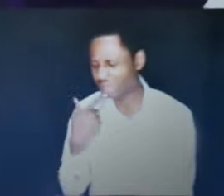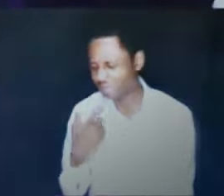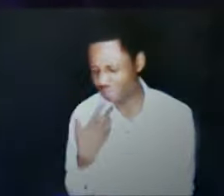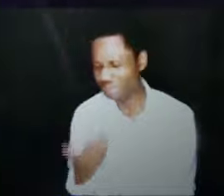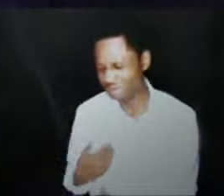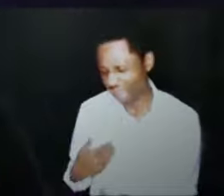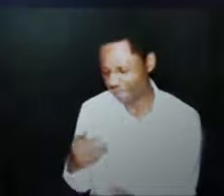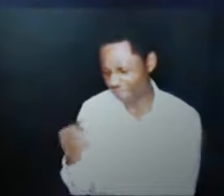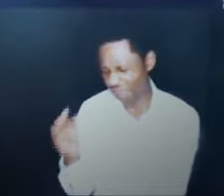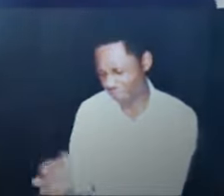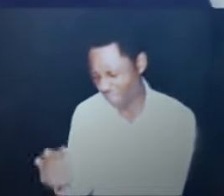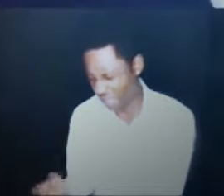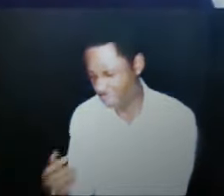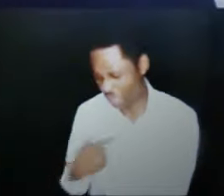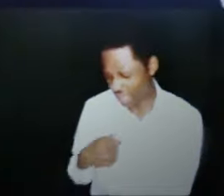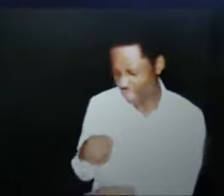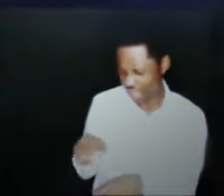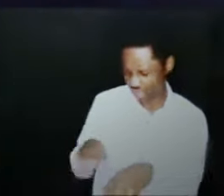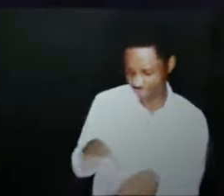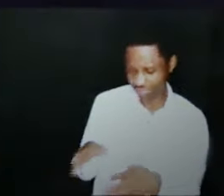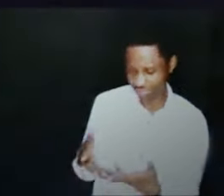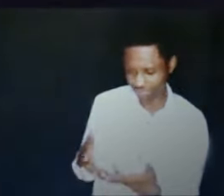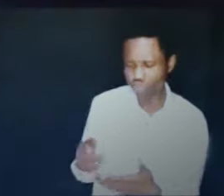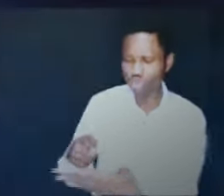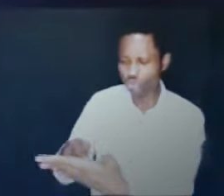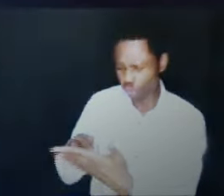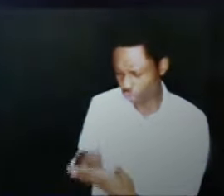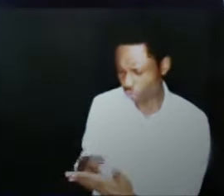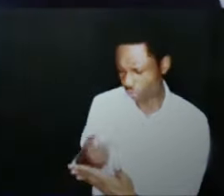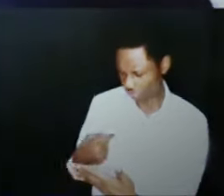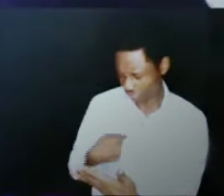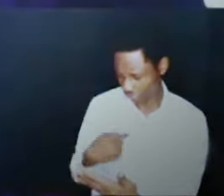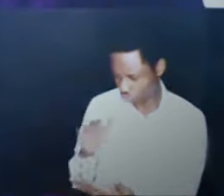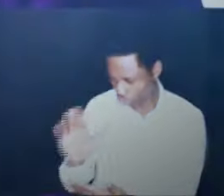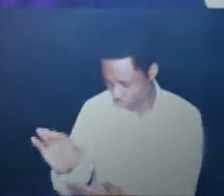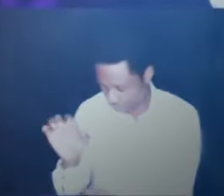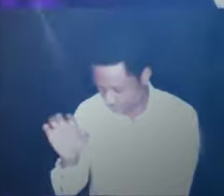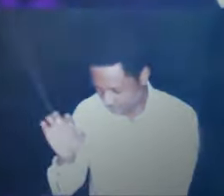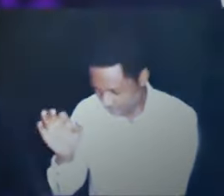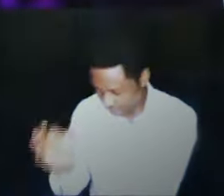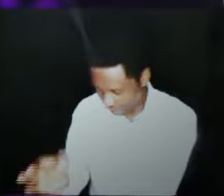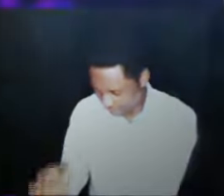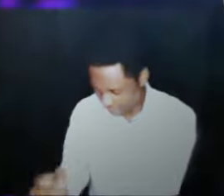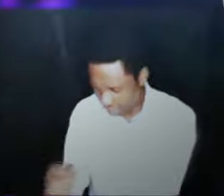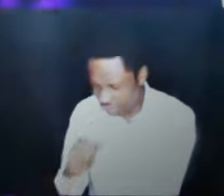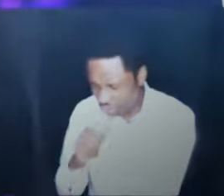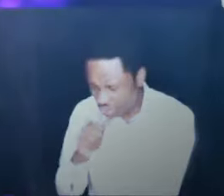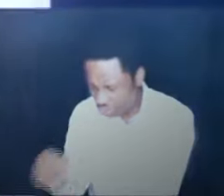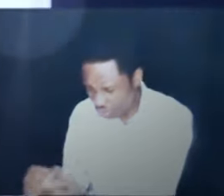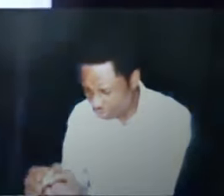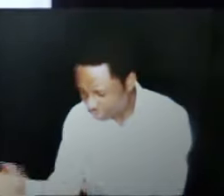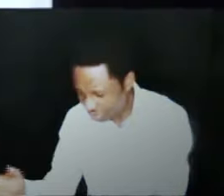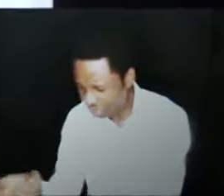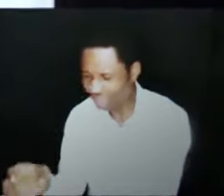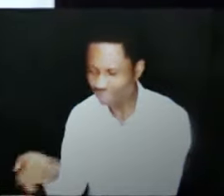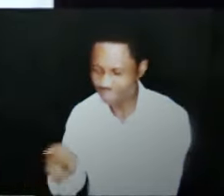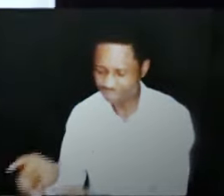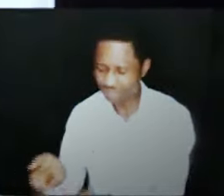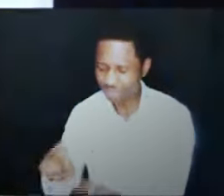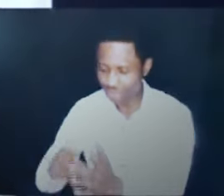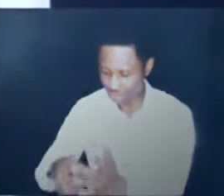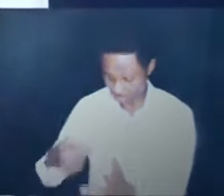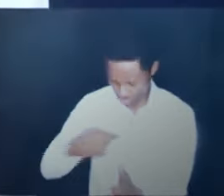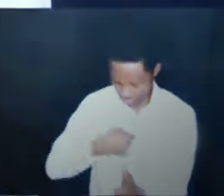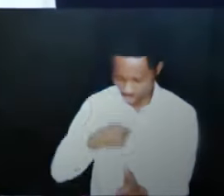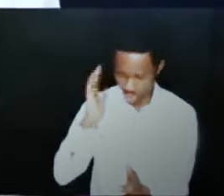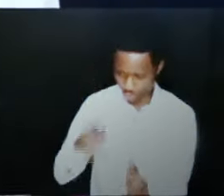gidie. Show me your faith without this, and I will show you my faith by my deeds, by my actions.